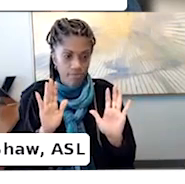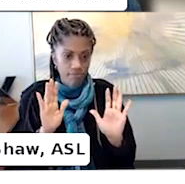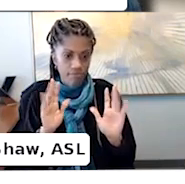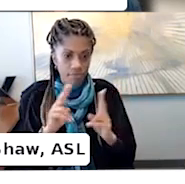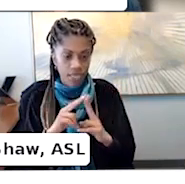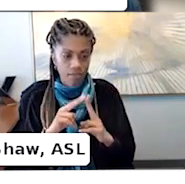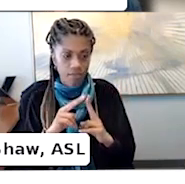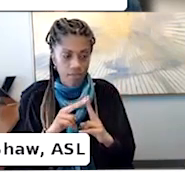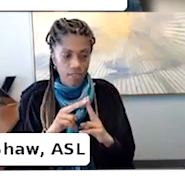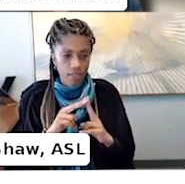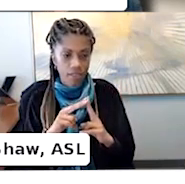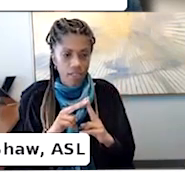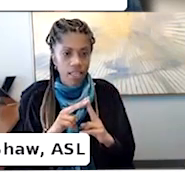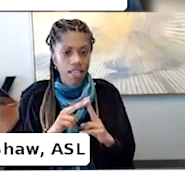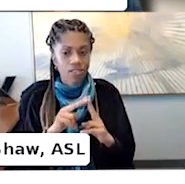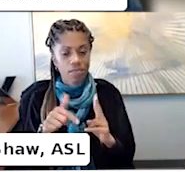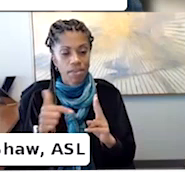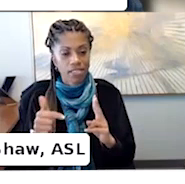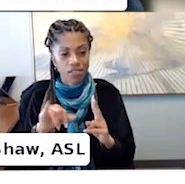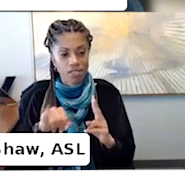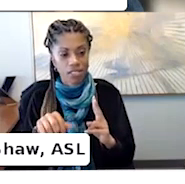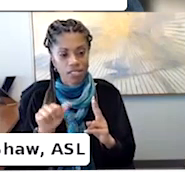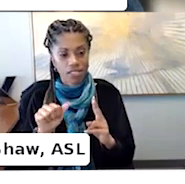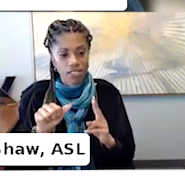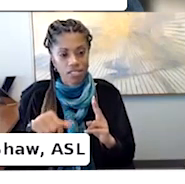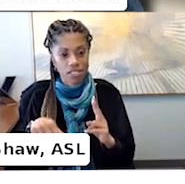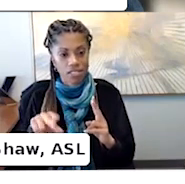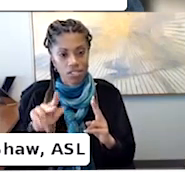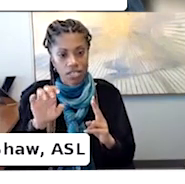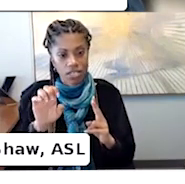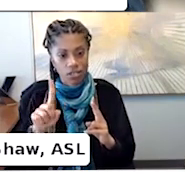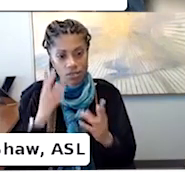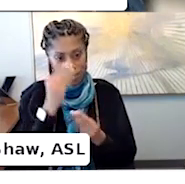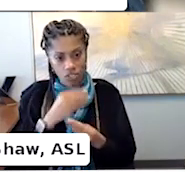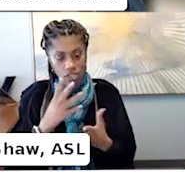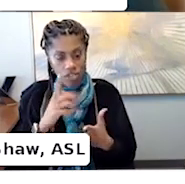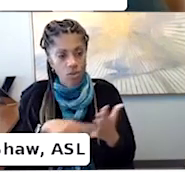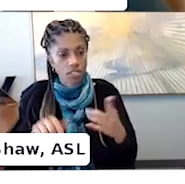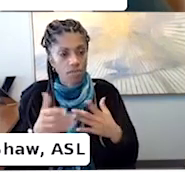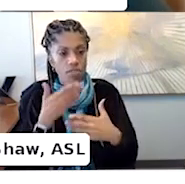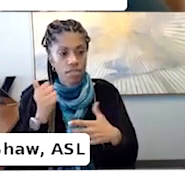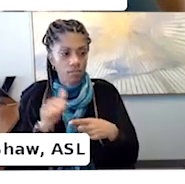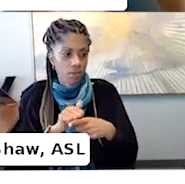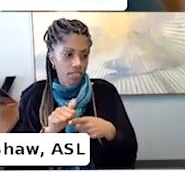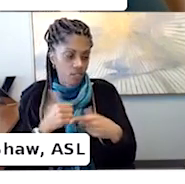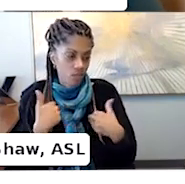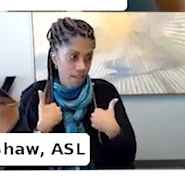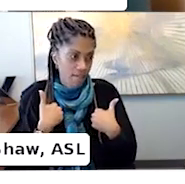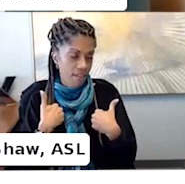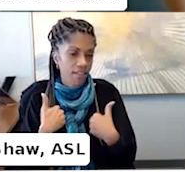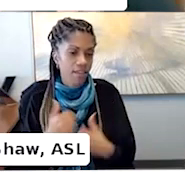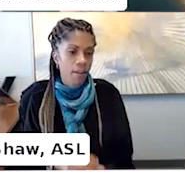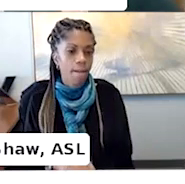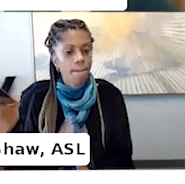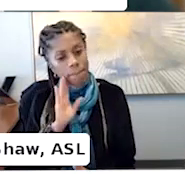replicable practices. So I'm going to pass it to Jacqueline to share some of those with you. Thank you, Caitlin. Hey, everybody.